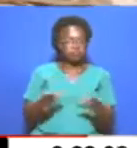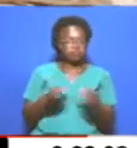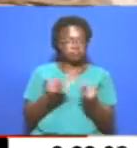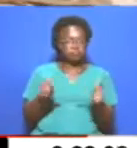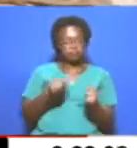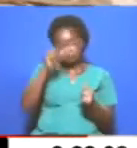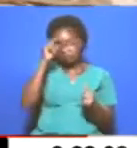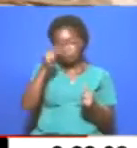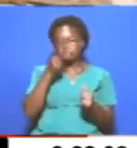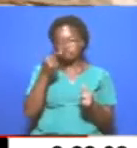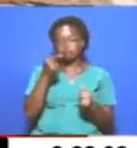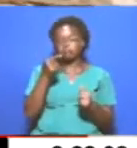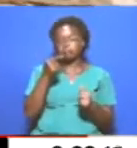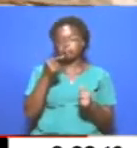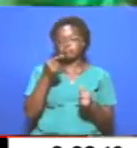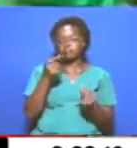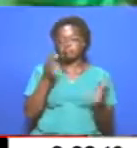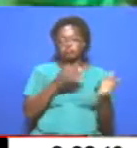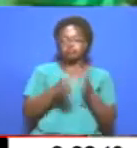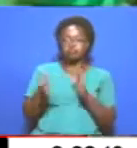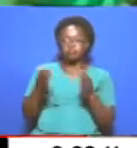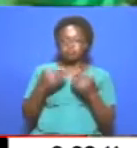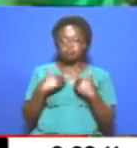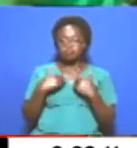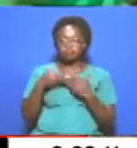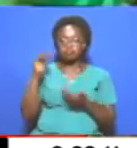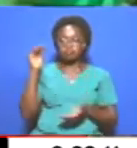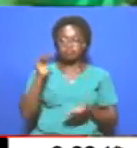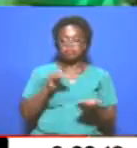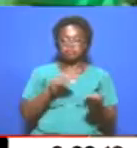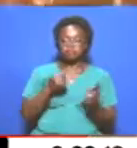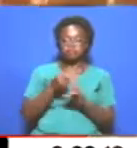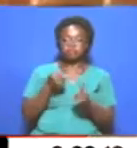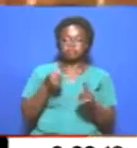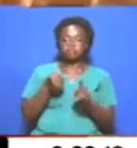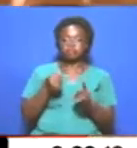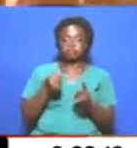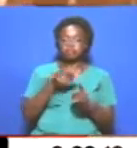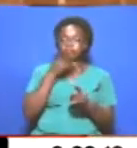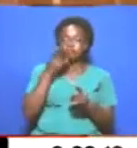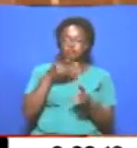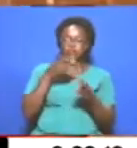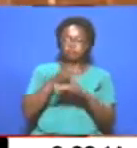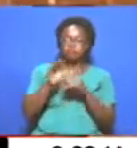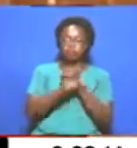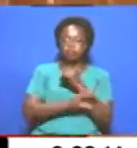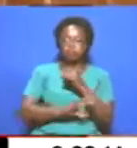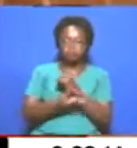says it has come up with a strategic plan of reducing the impact of drought across the country.